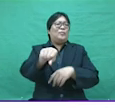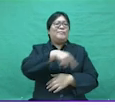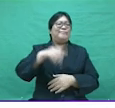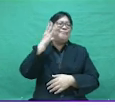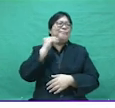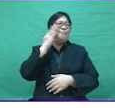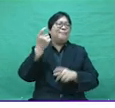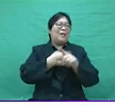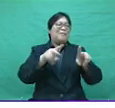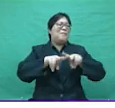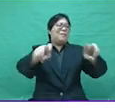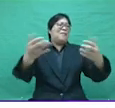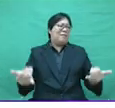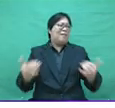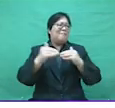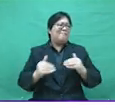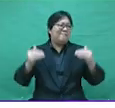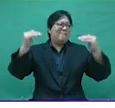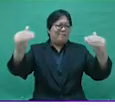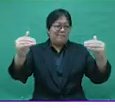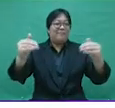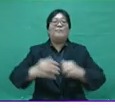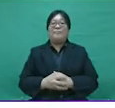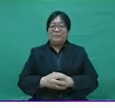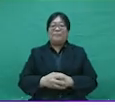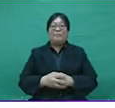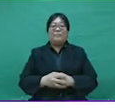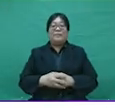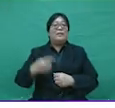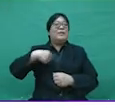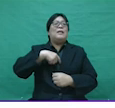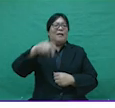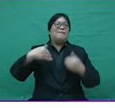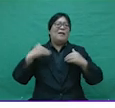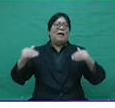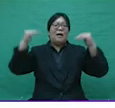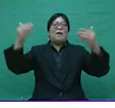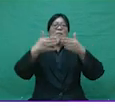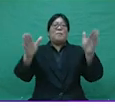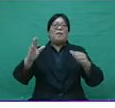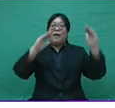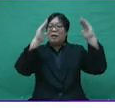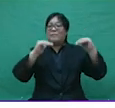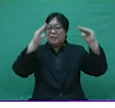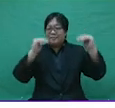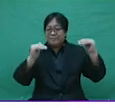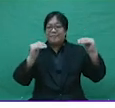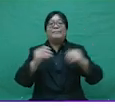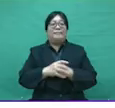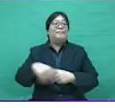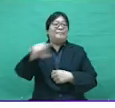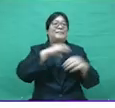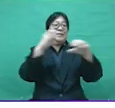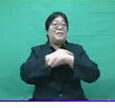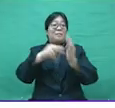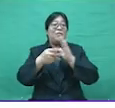the experiences from the pandemic to go a step further in that. We have higher public expectations